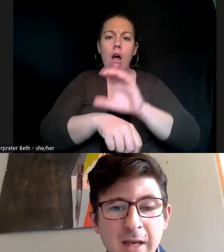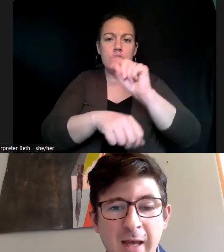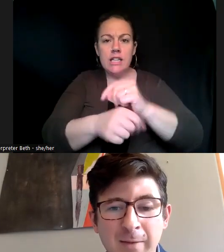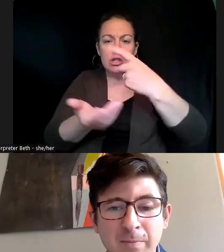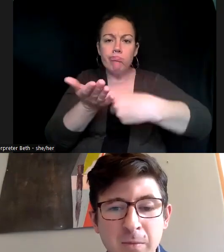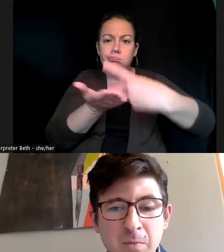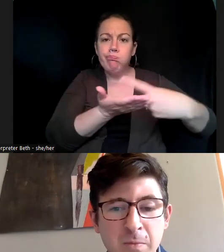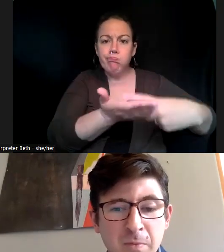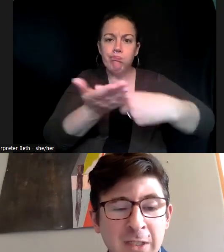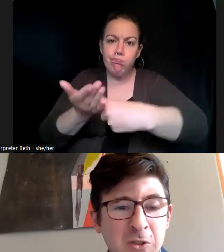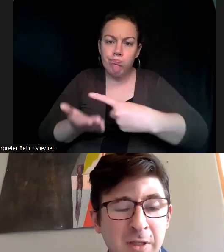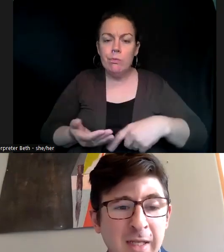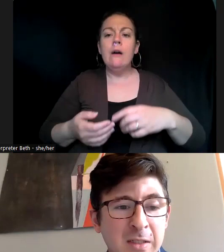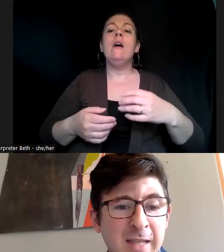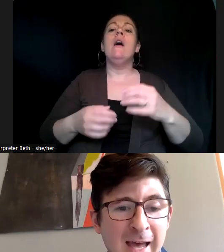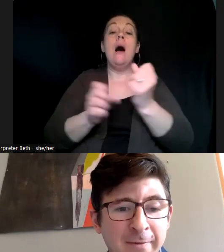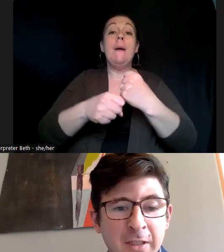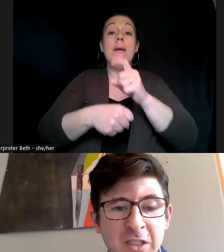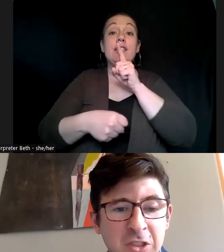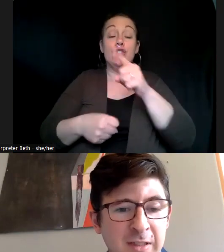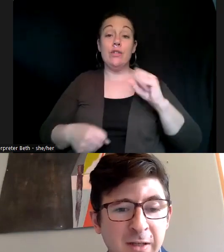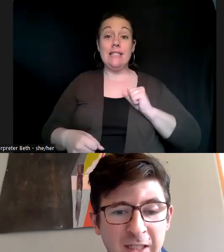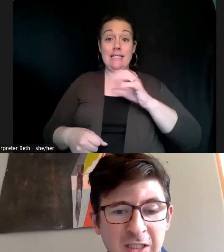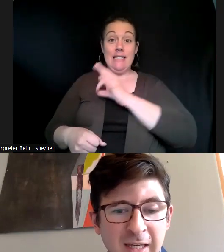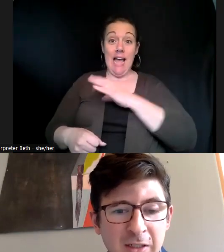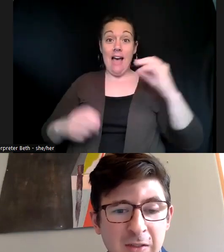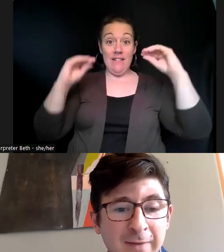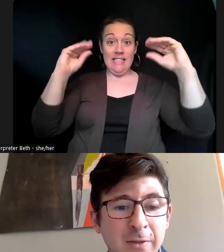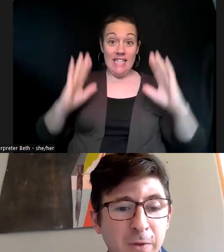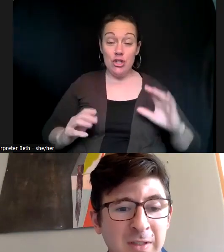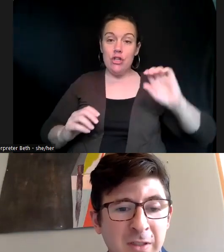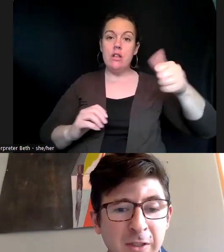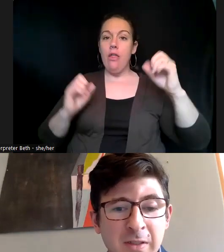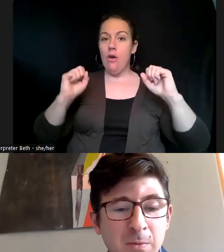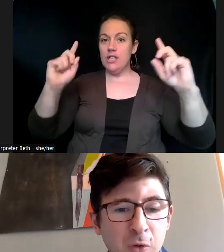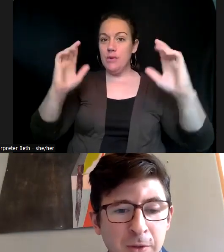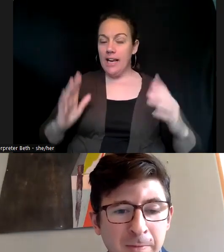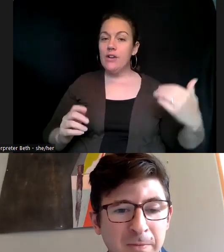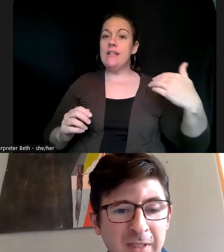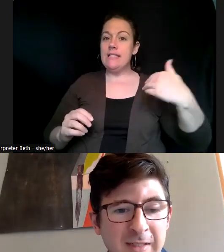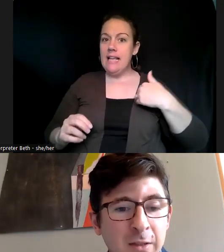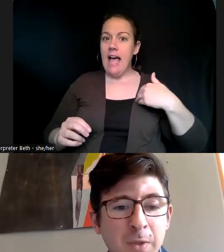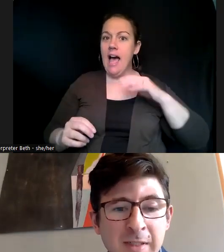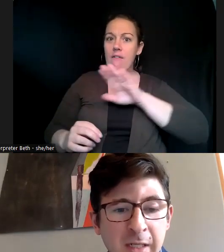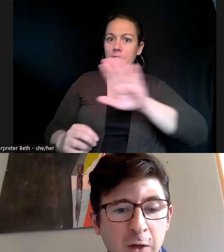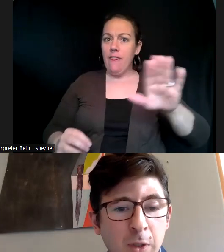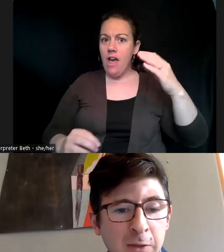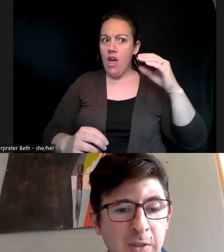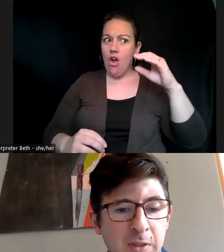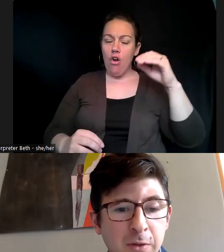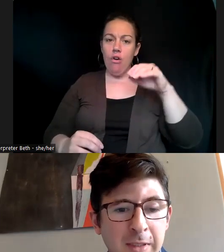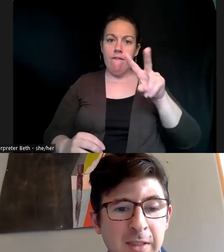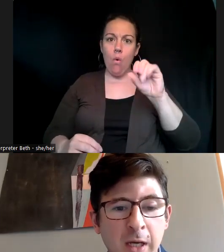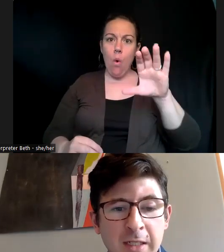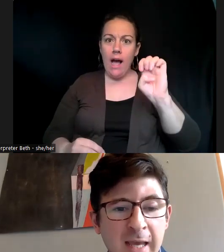consulted. Making sure that staff and teachers and other educators have their voices heard is so important, because they're the ones that are working